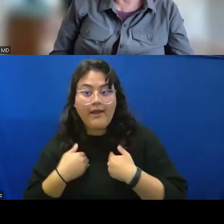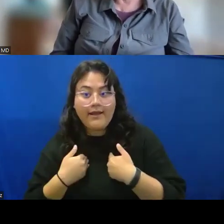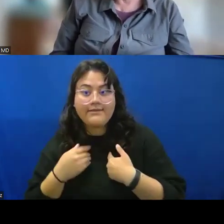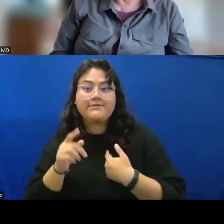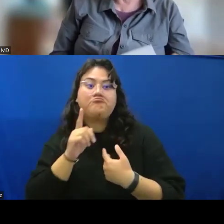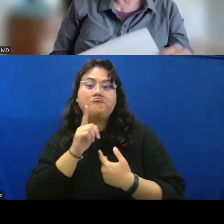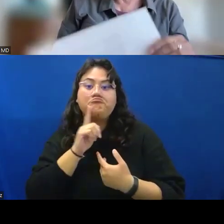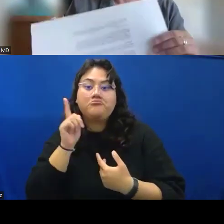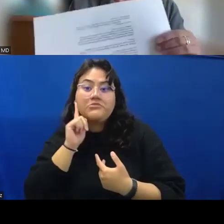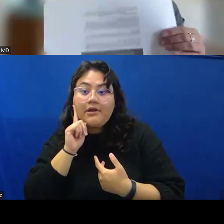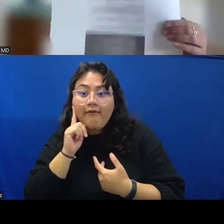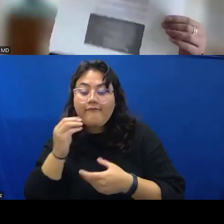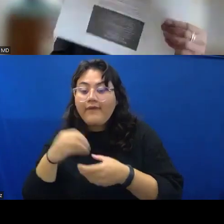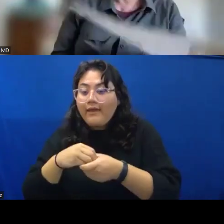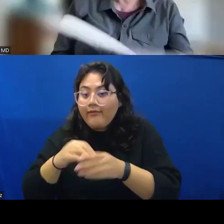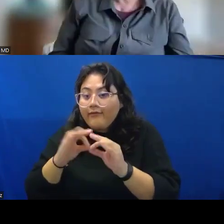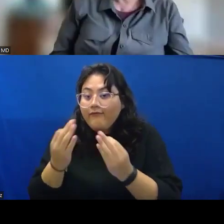childhood.